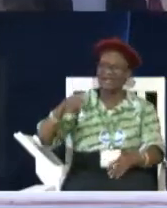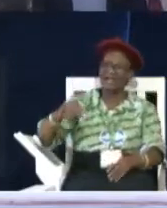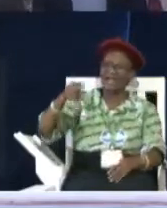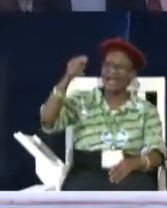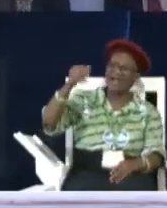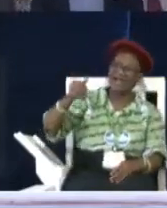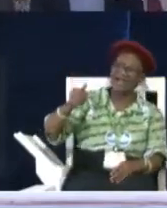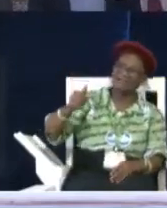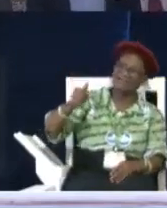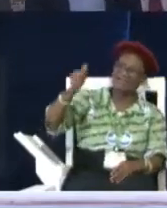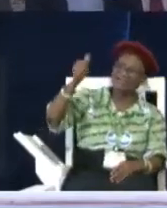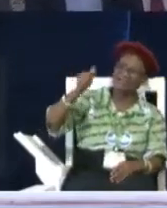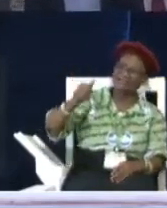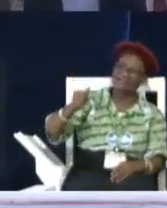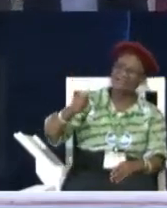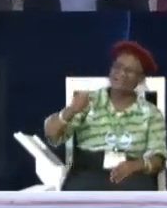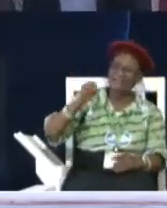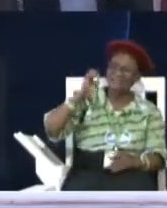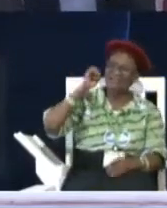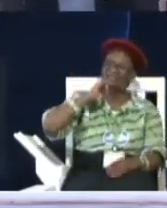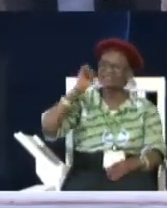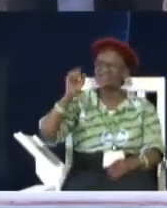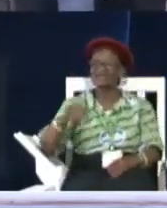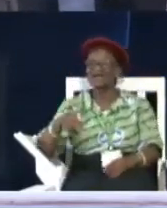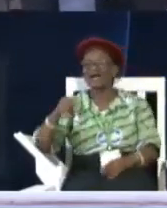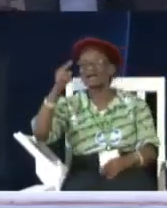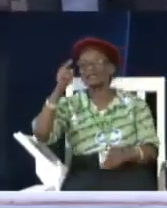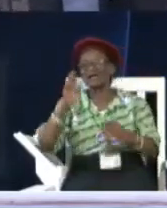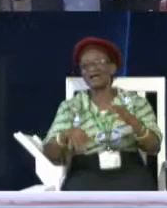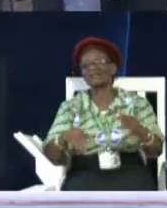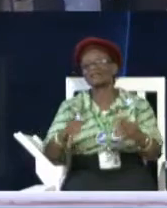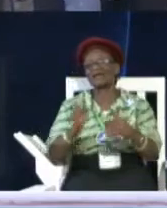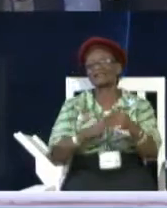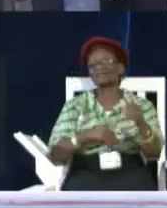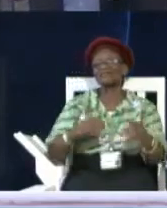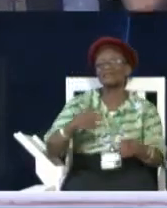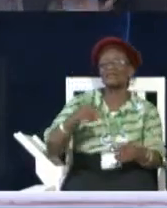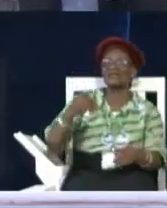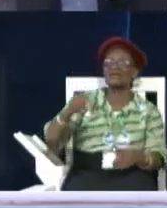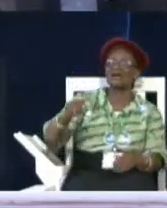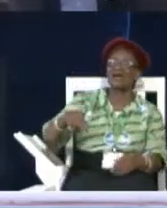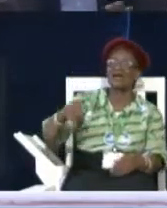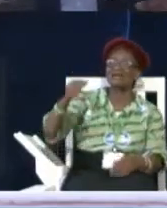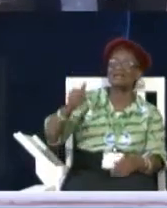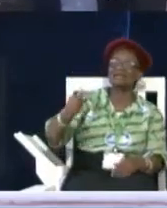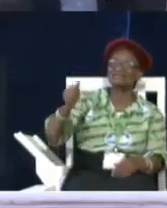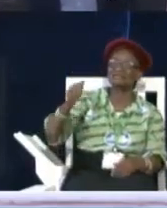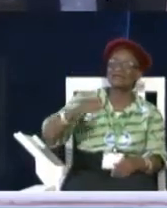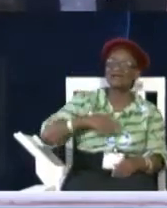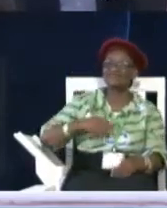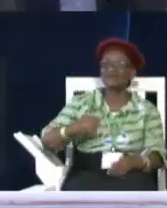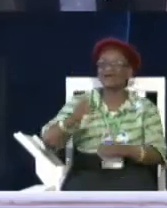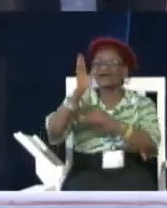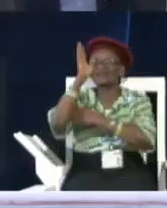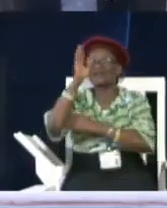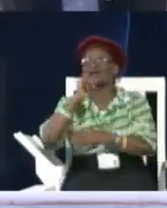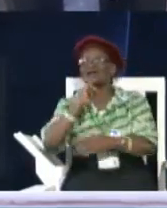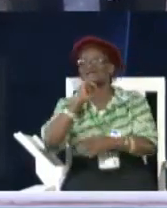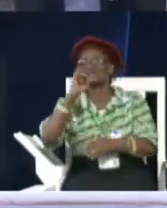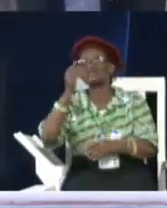the highest, is higher than the highest. My